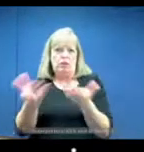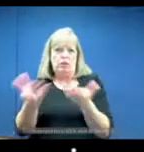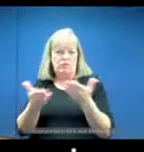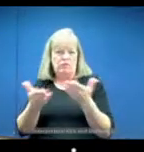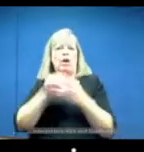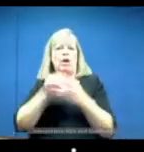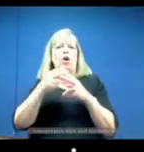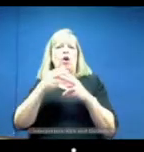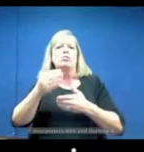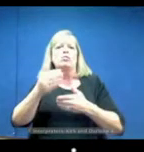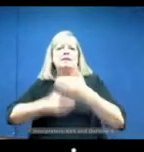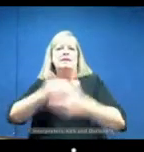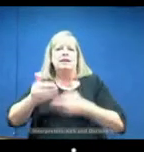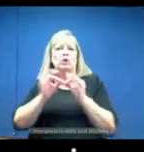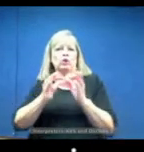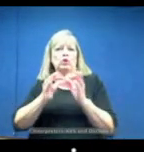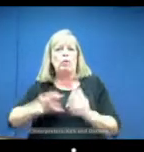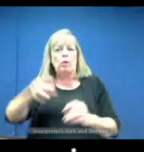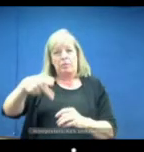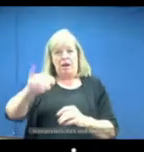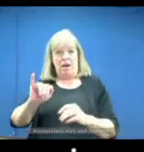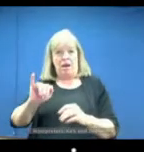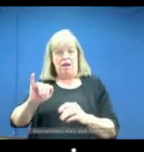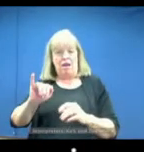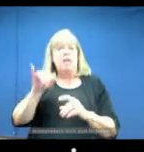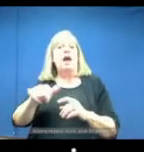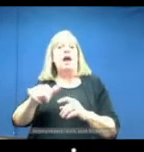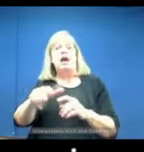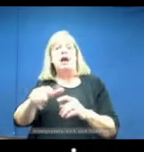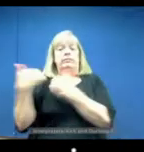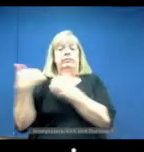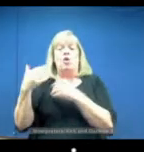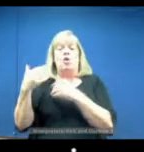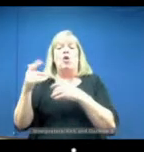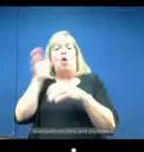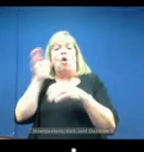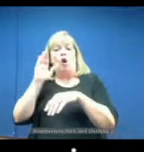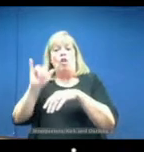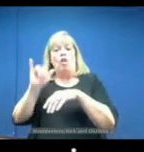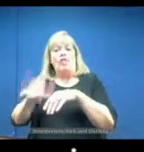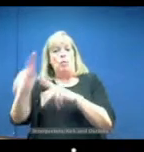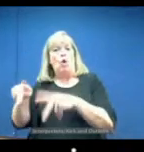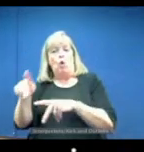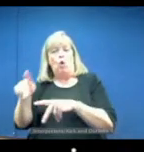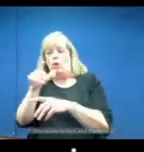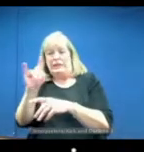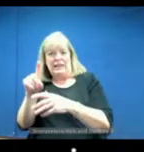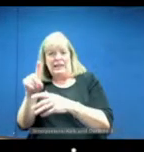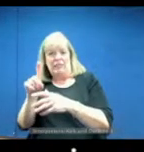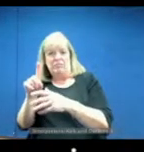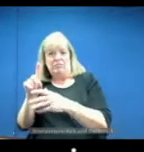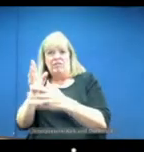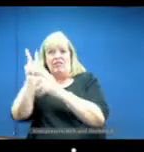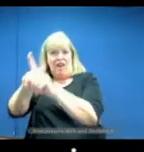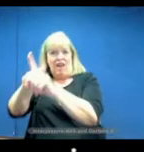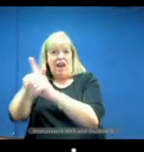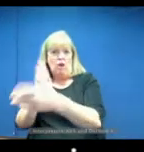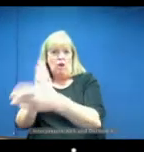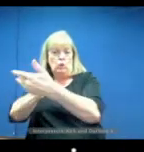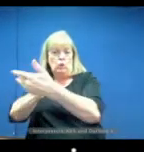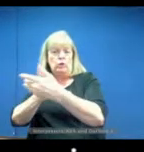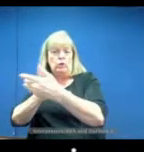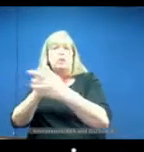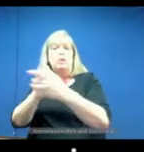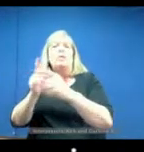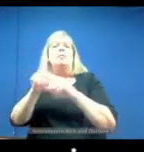are usually focusing primarily on the deaf litigant, but you can't lose sight of the fact that the court has an obligation to